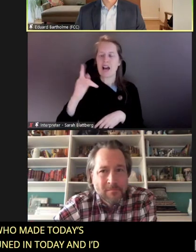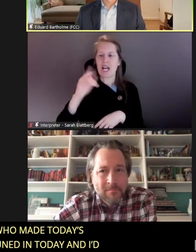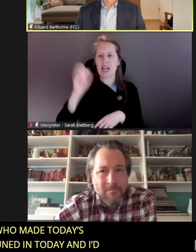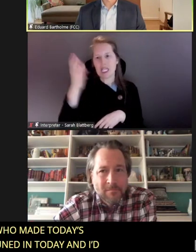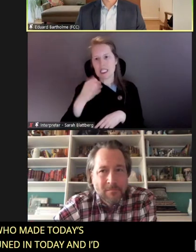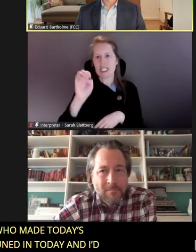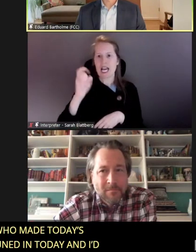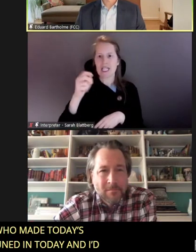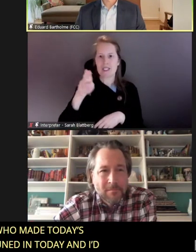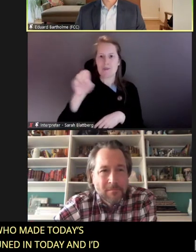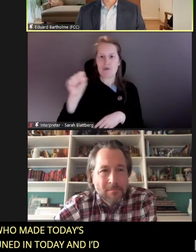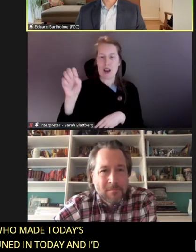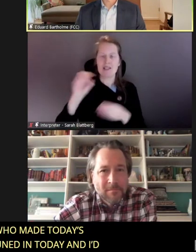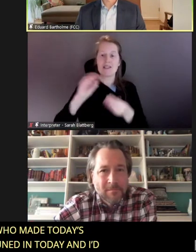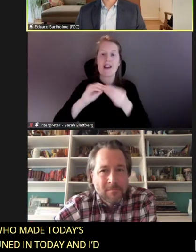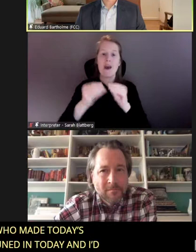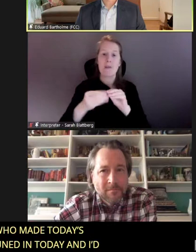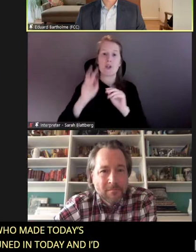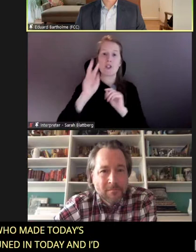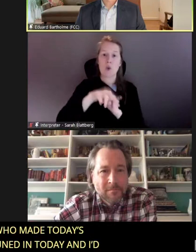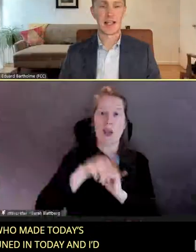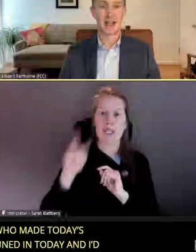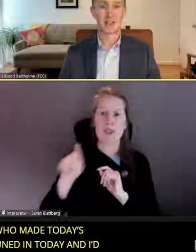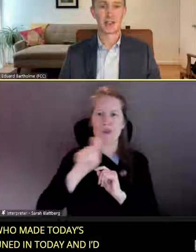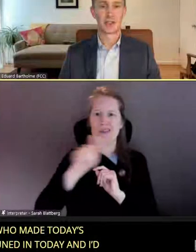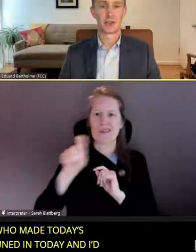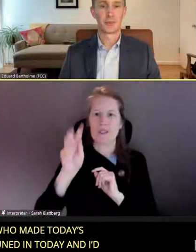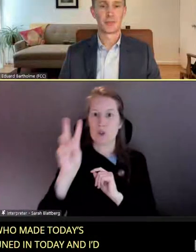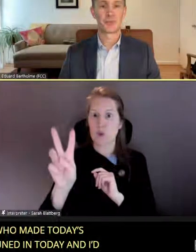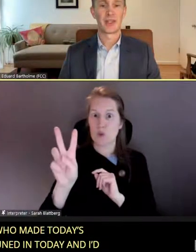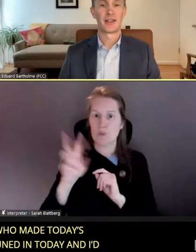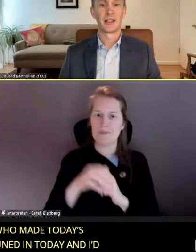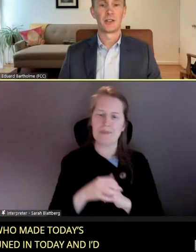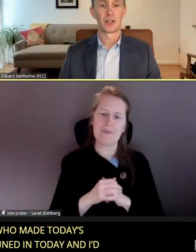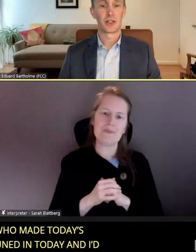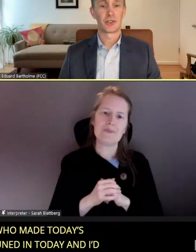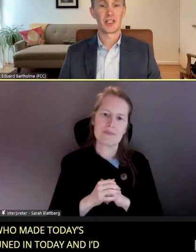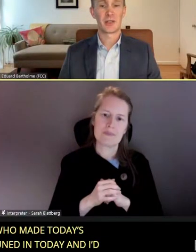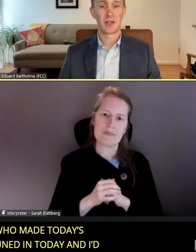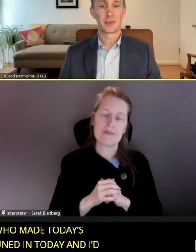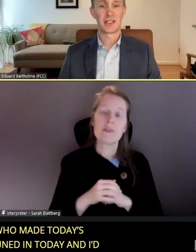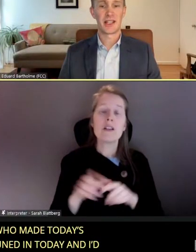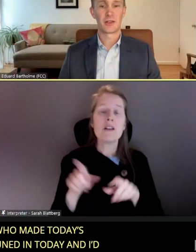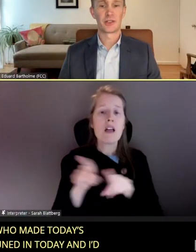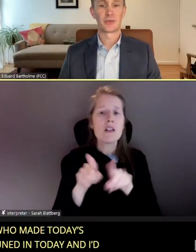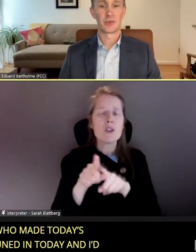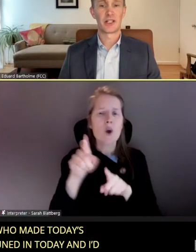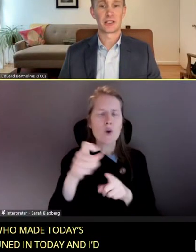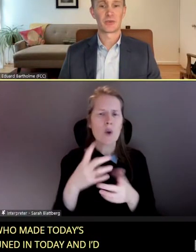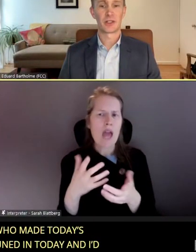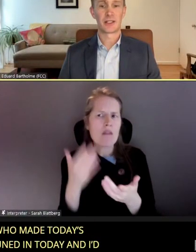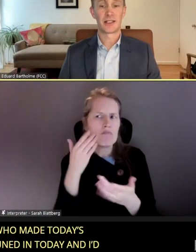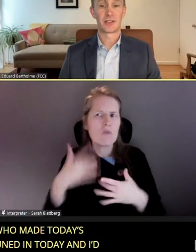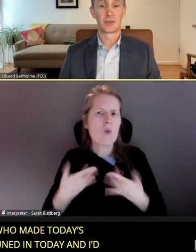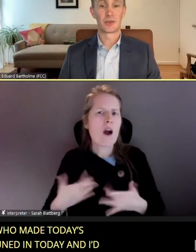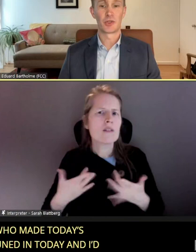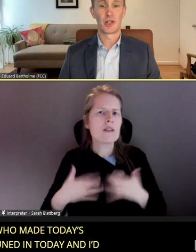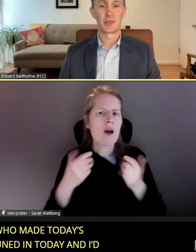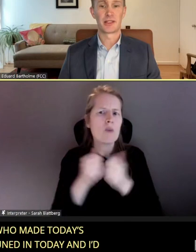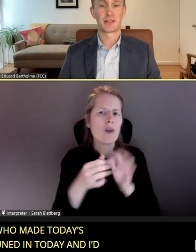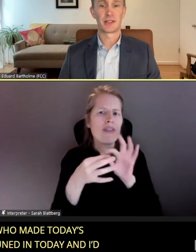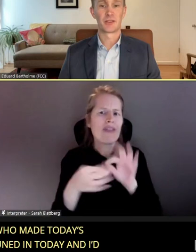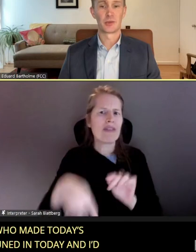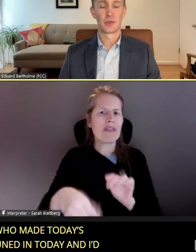fcc.gov/ECFS/filings/express. And the docket number here is 22-2. You can also keep up to date on information related to